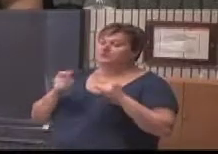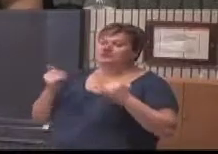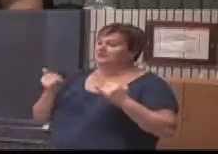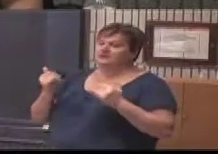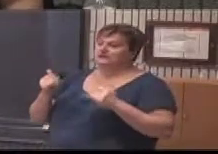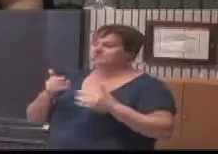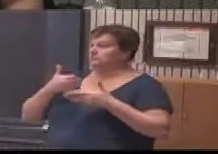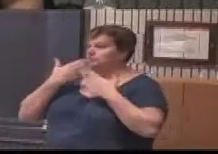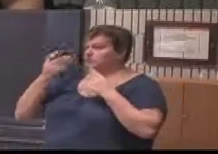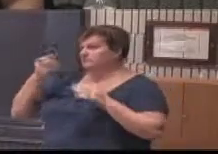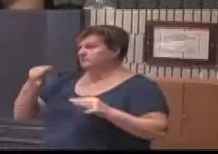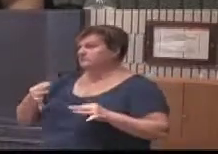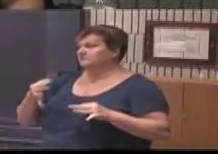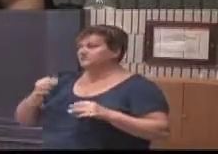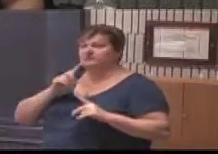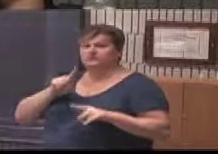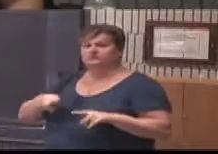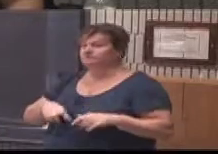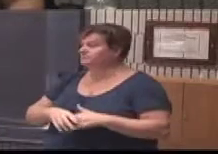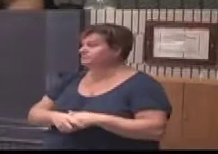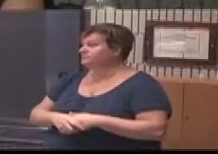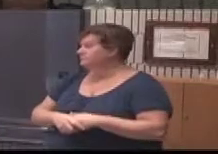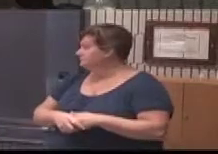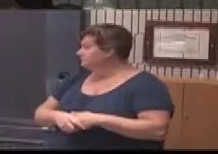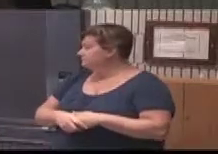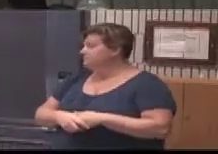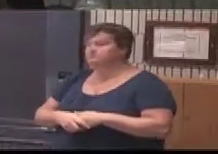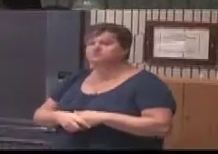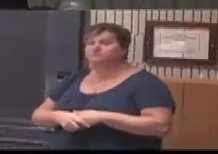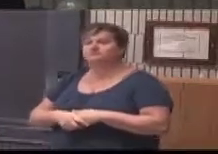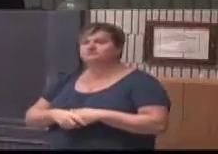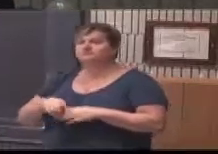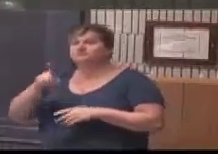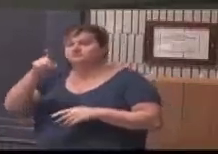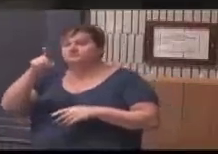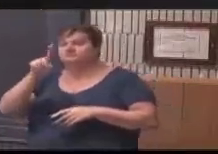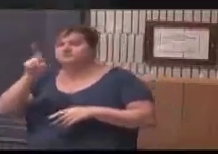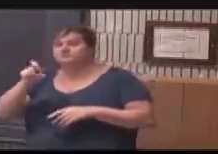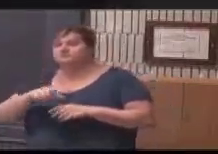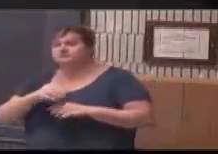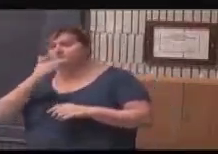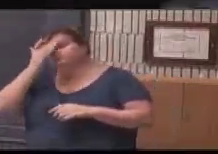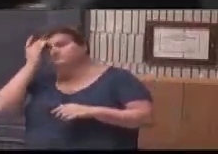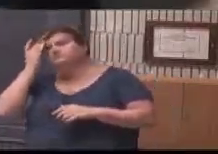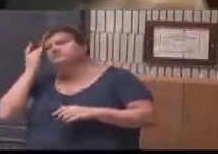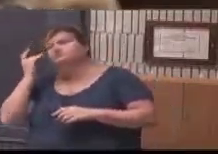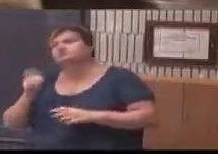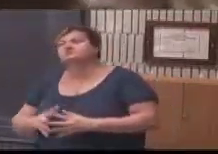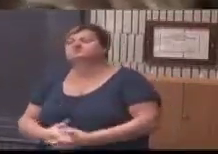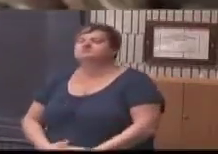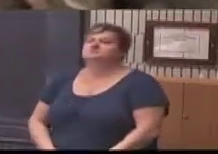a definite answer about what causes it. I think there was a question back here.